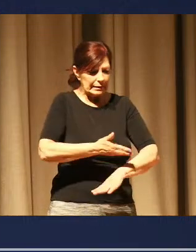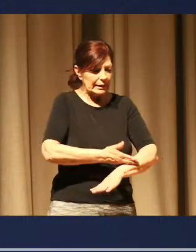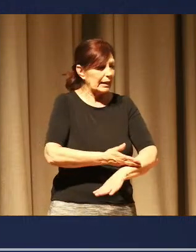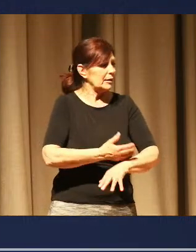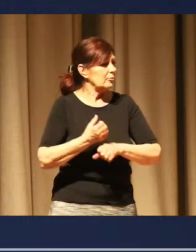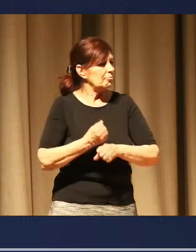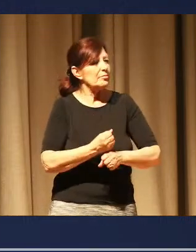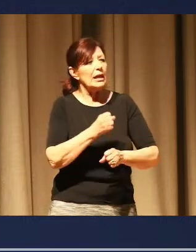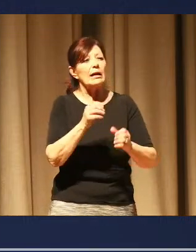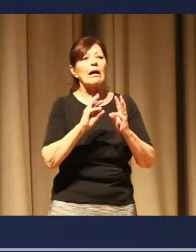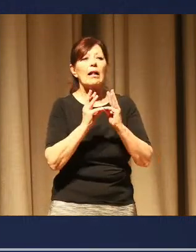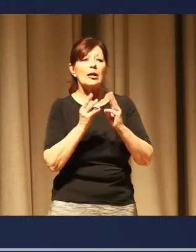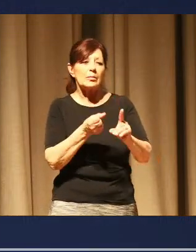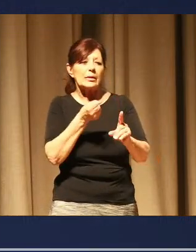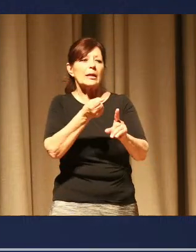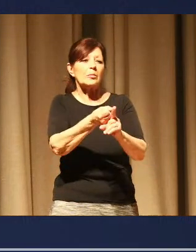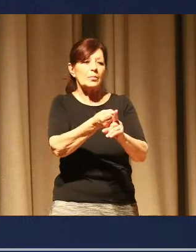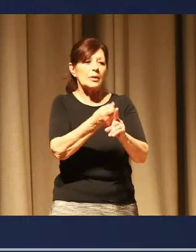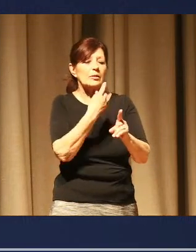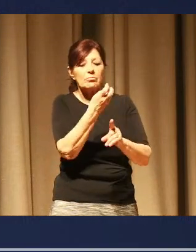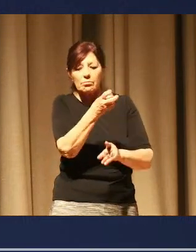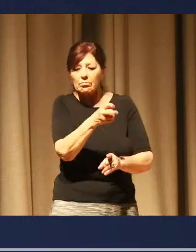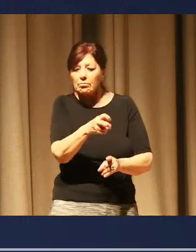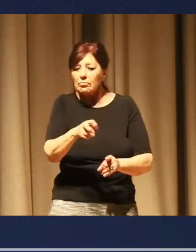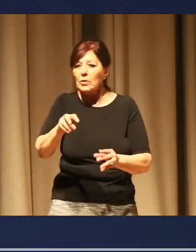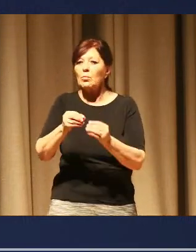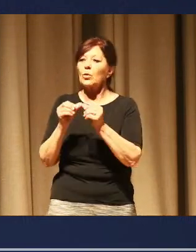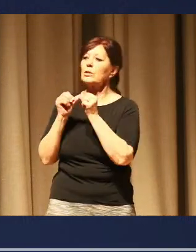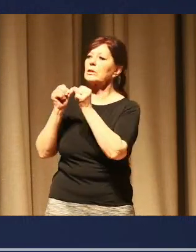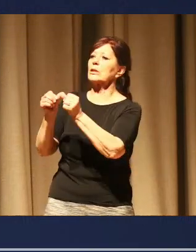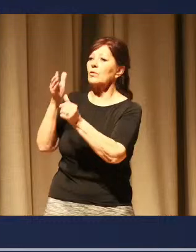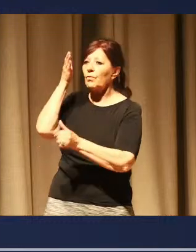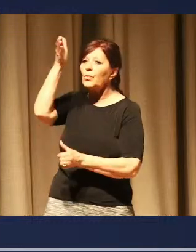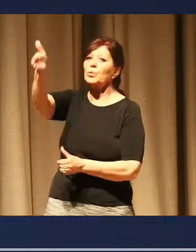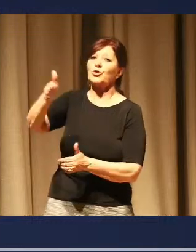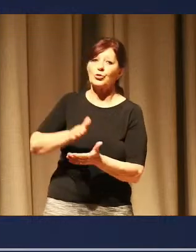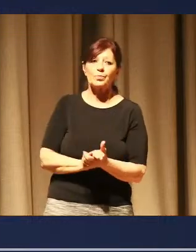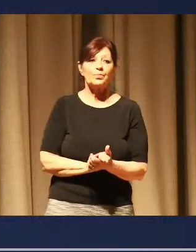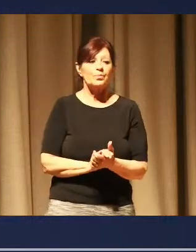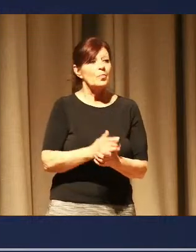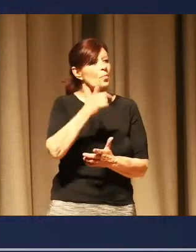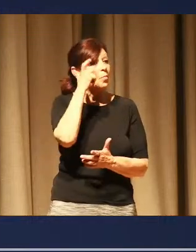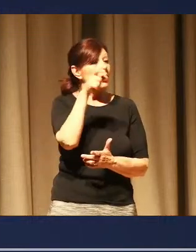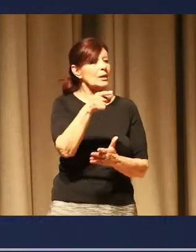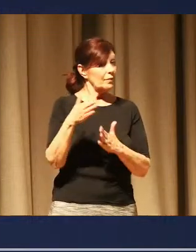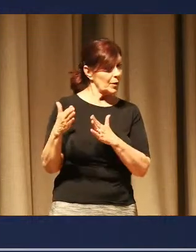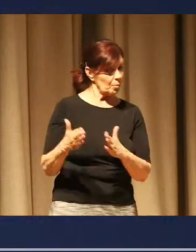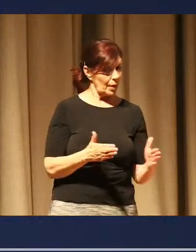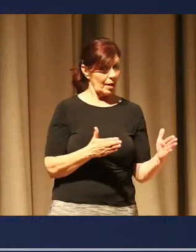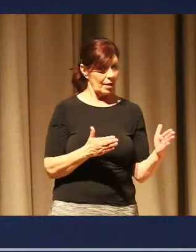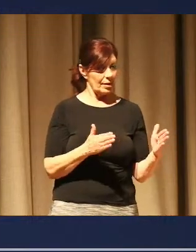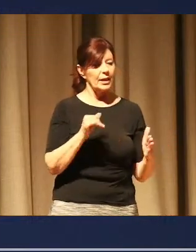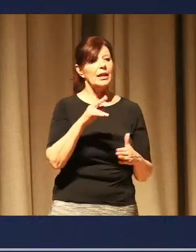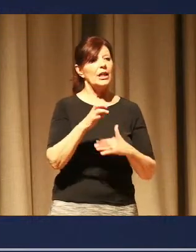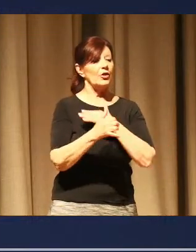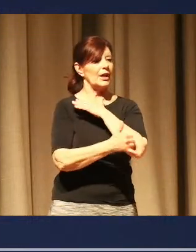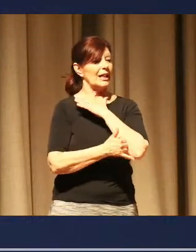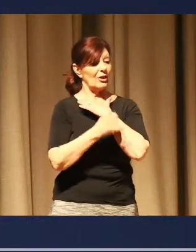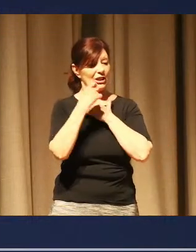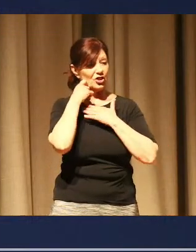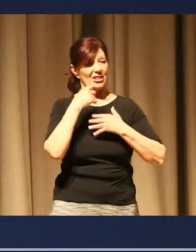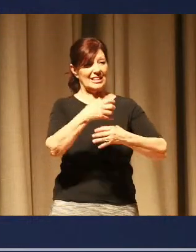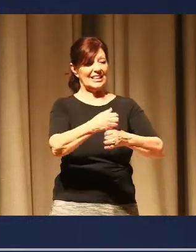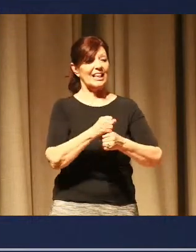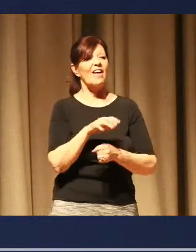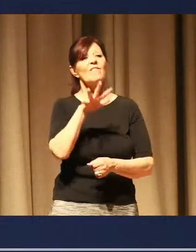climate impacts, and transitioning towards a more sustainable future. Because of the plan, Erie County just secured